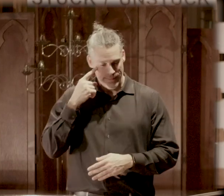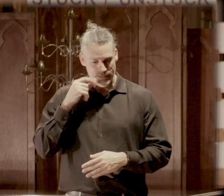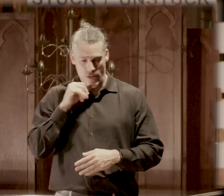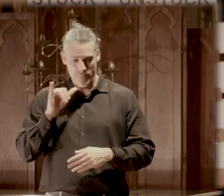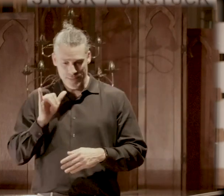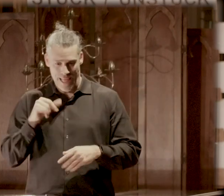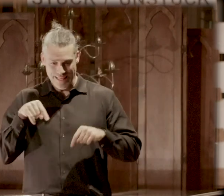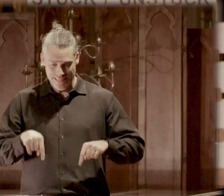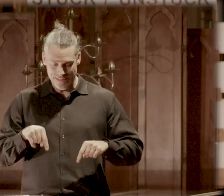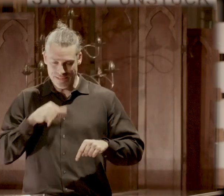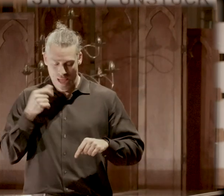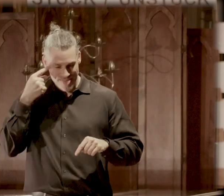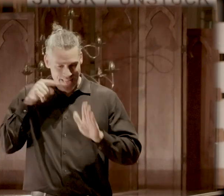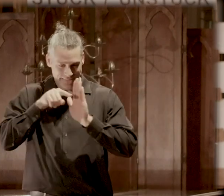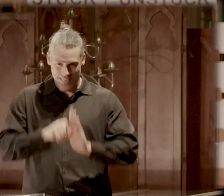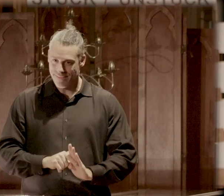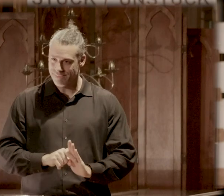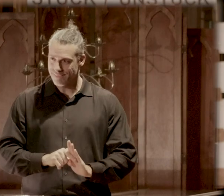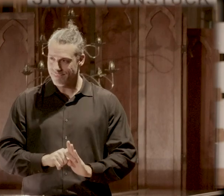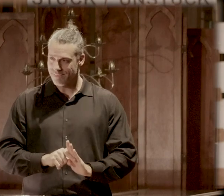Don't be like this.